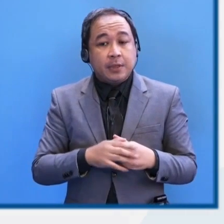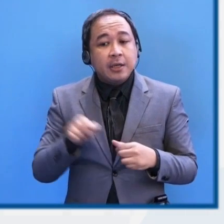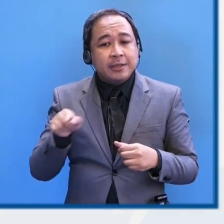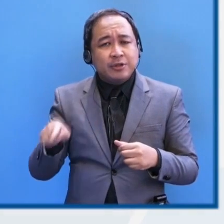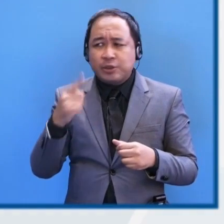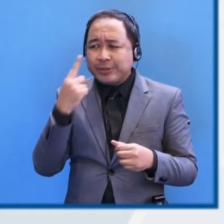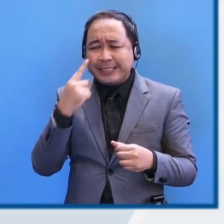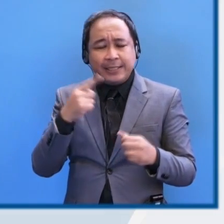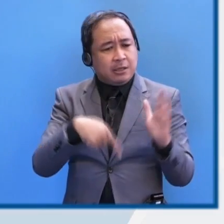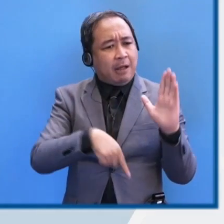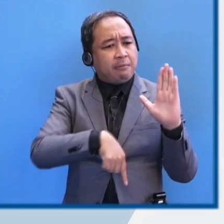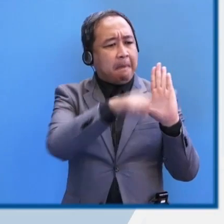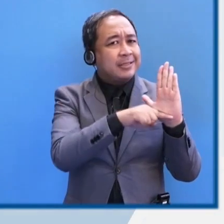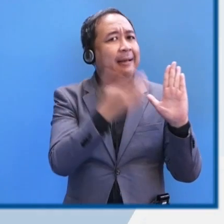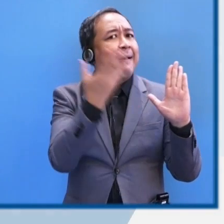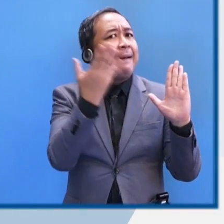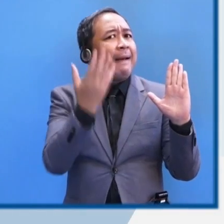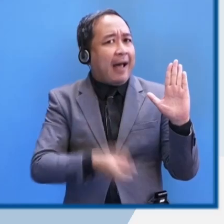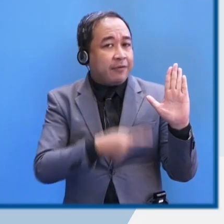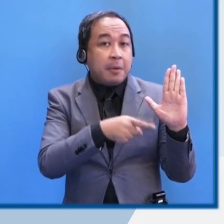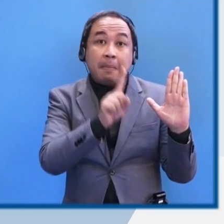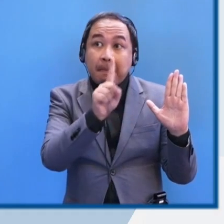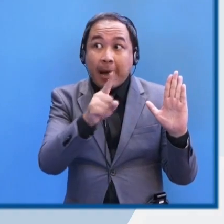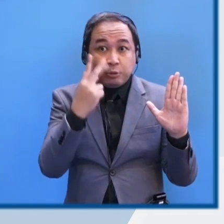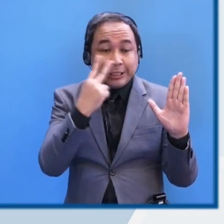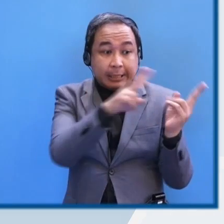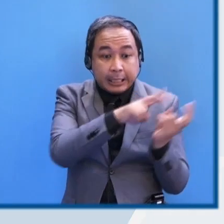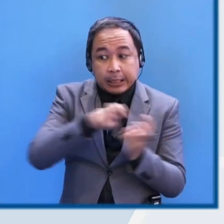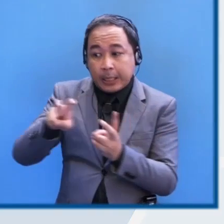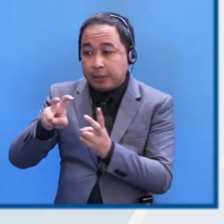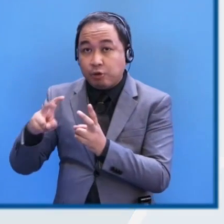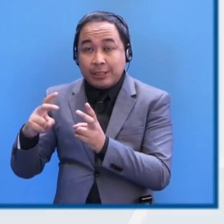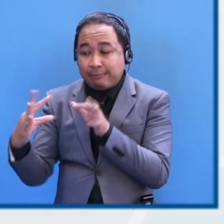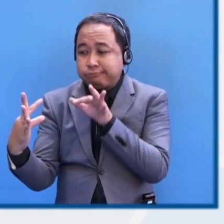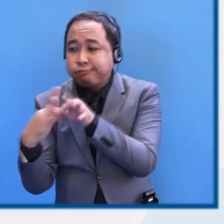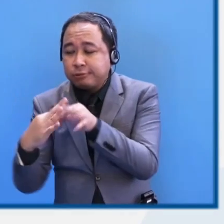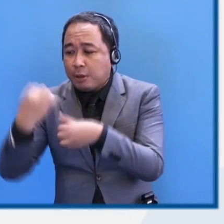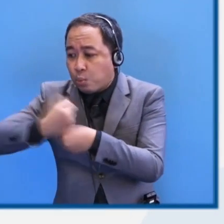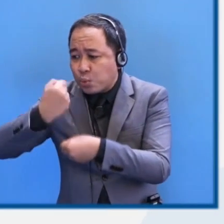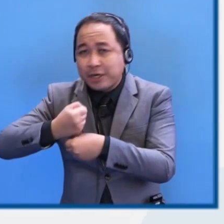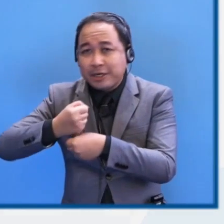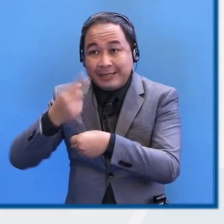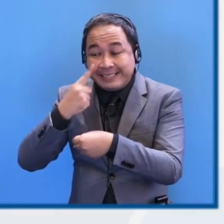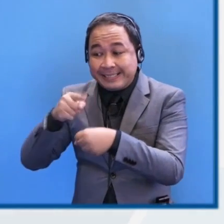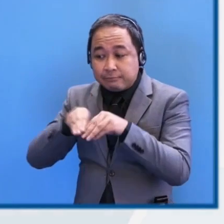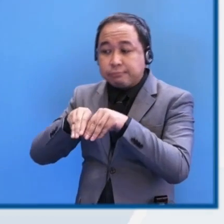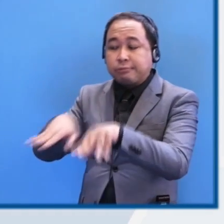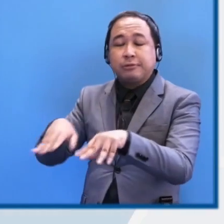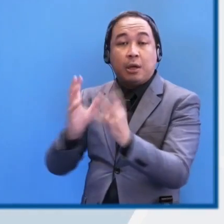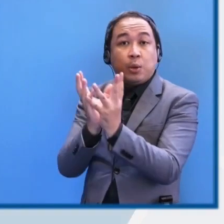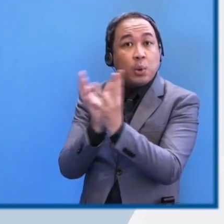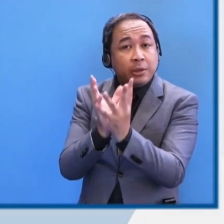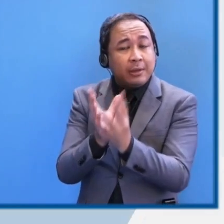the policies, and those policies primarily can be seen as locating the resources at the community level in terms